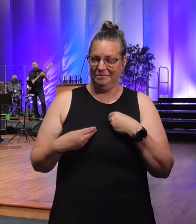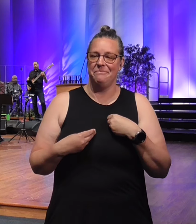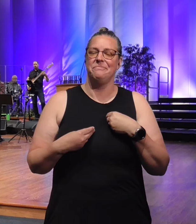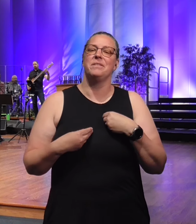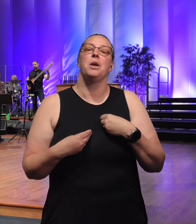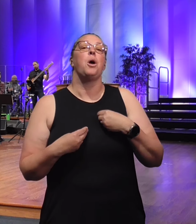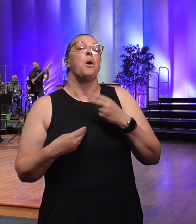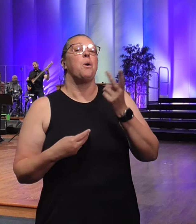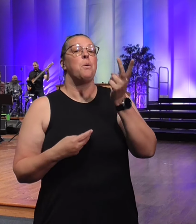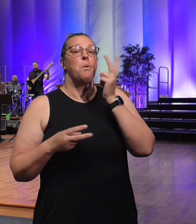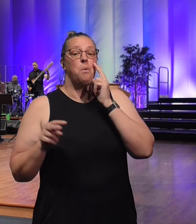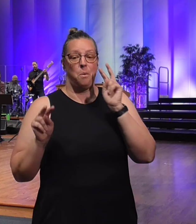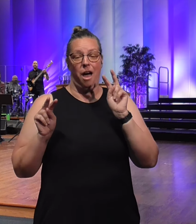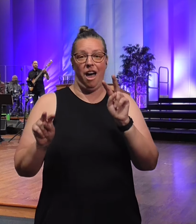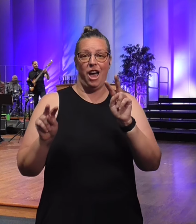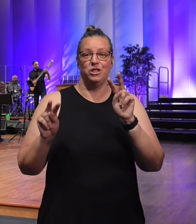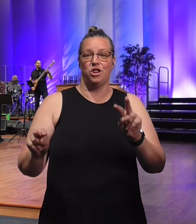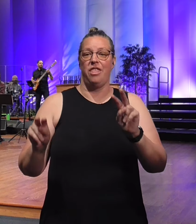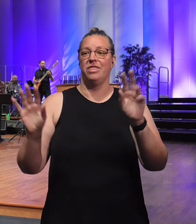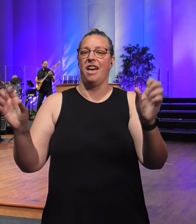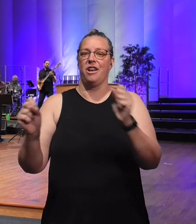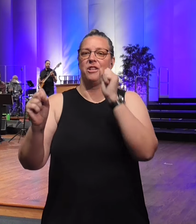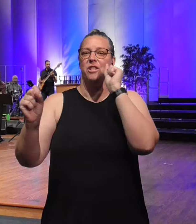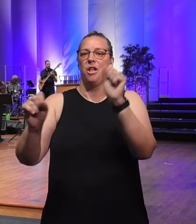and watch this glorious